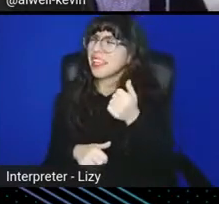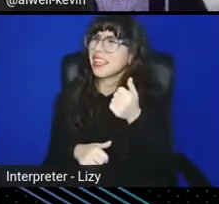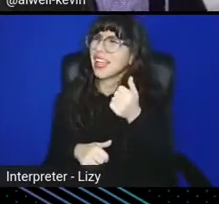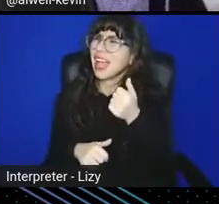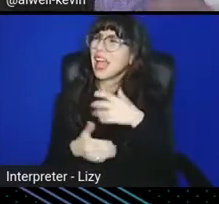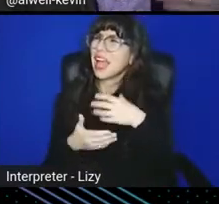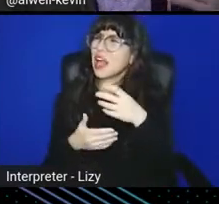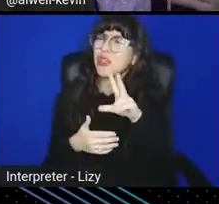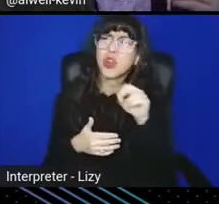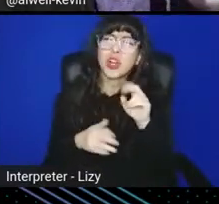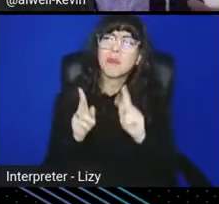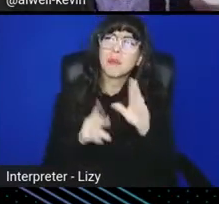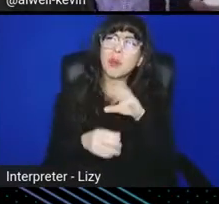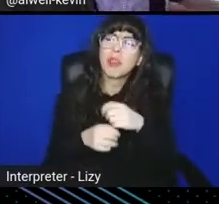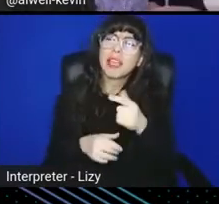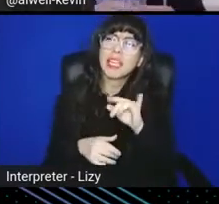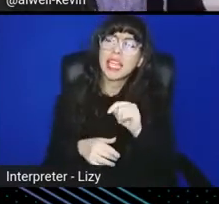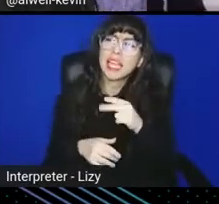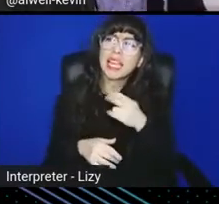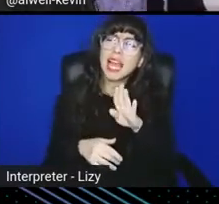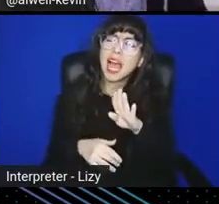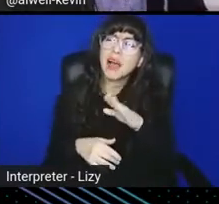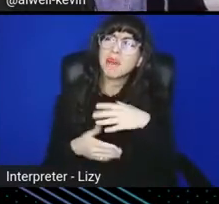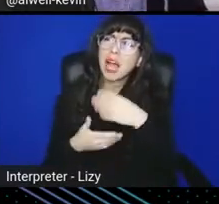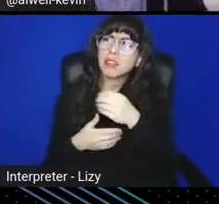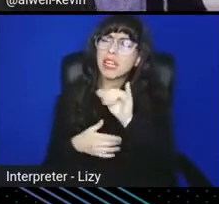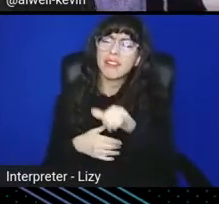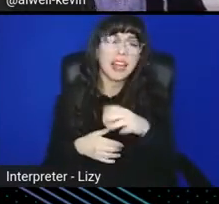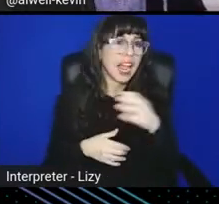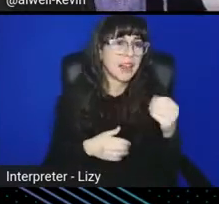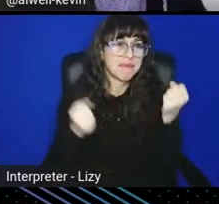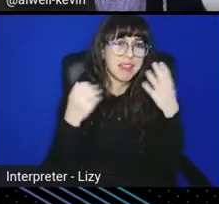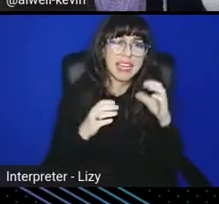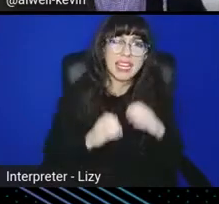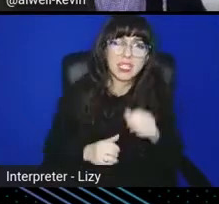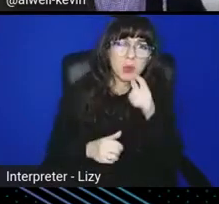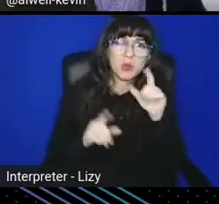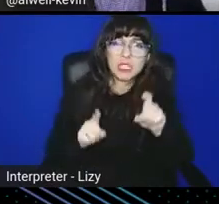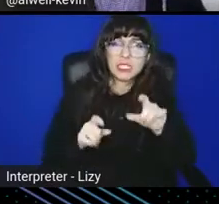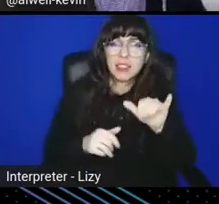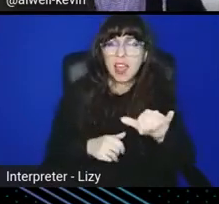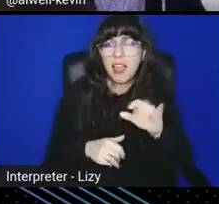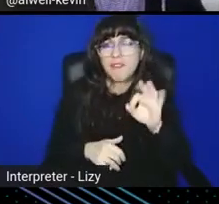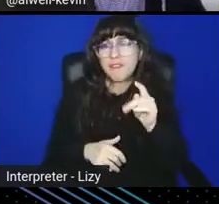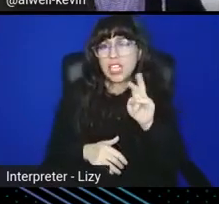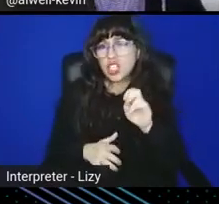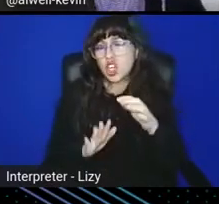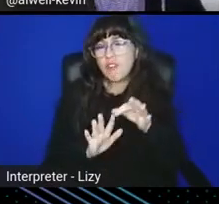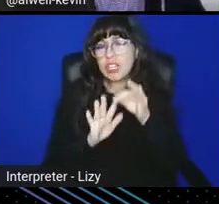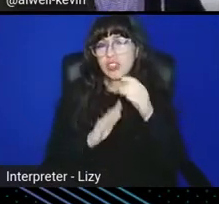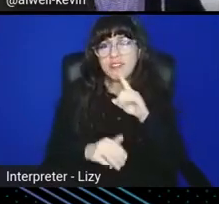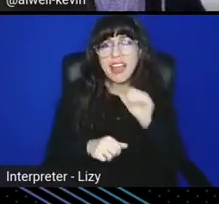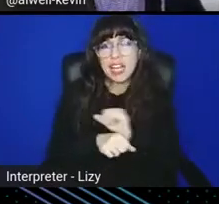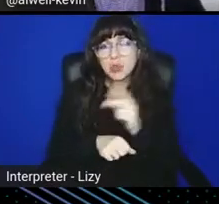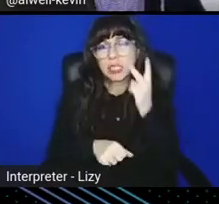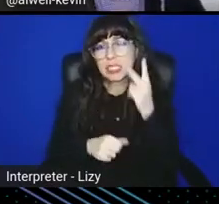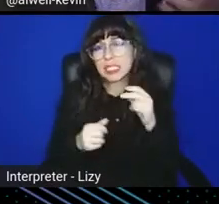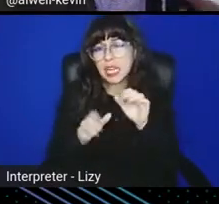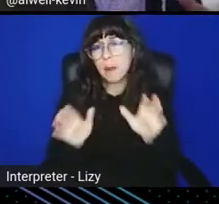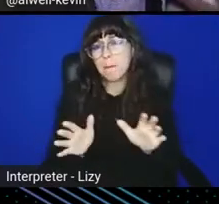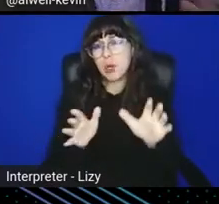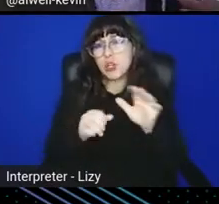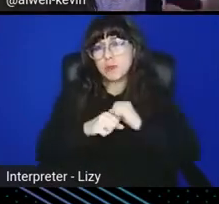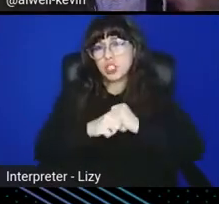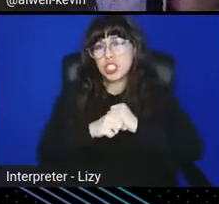within GitHub and a handful of customers who have tested this feature have actually seen push protection working in the wild. I think it's